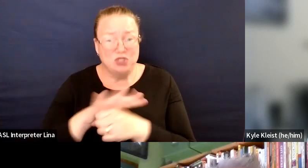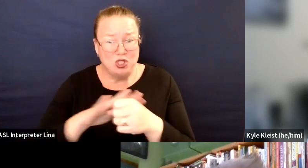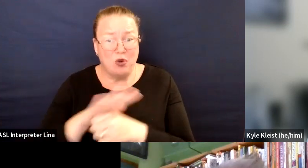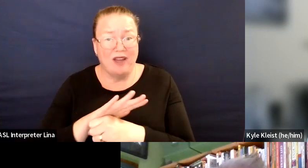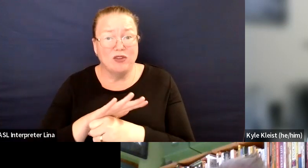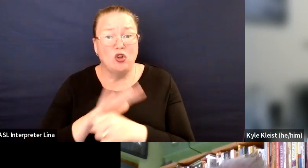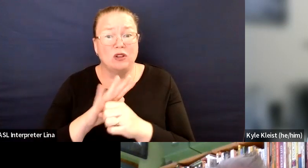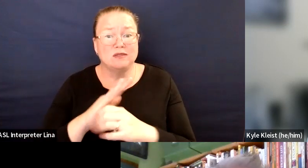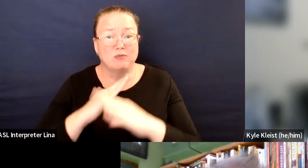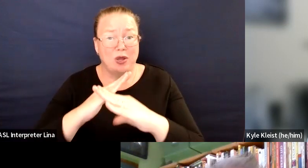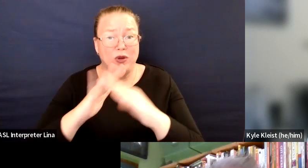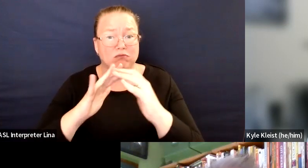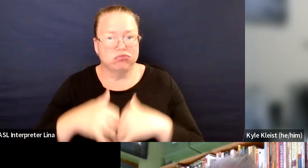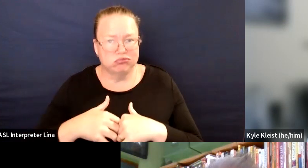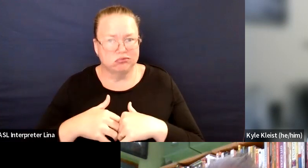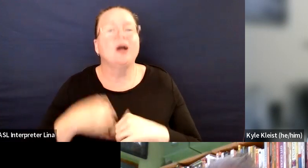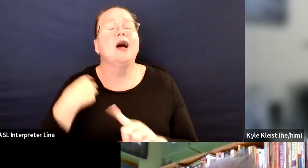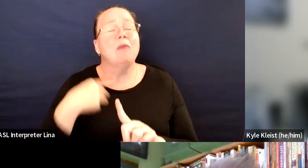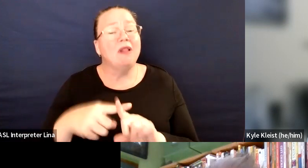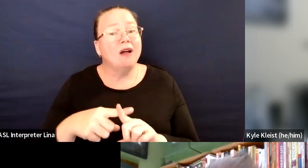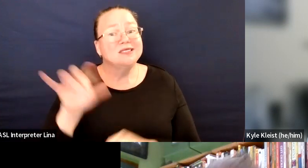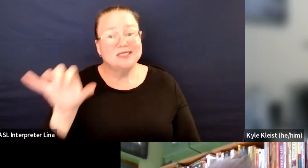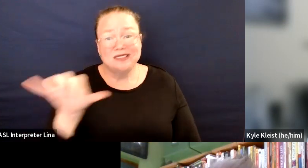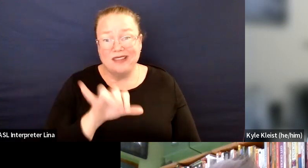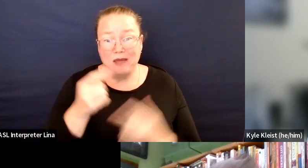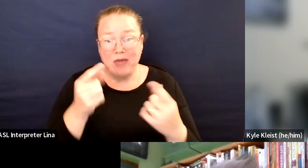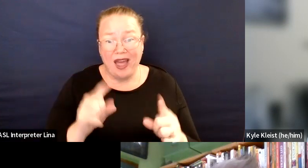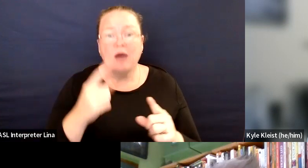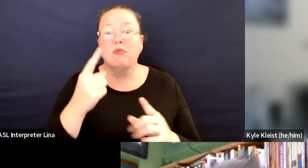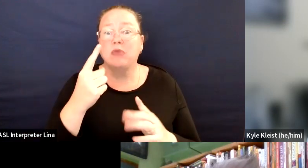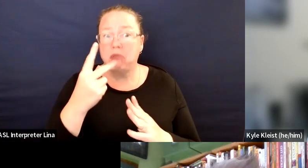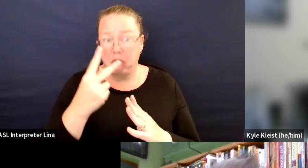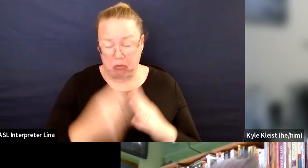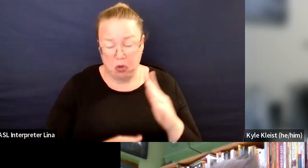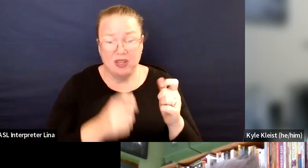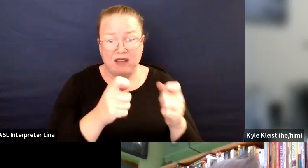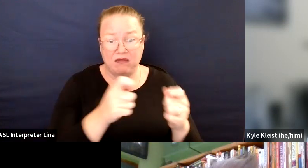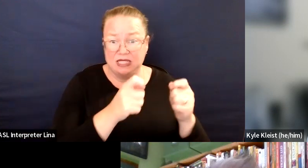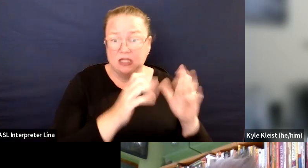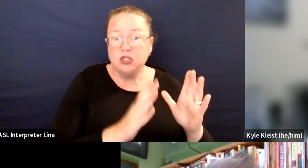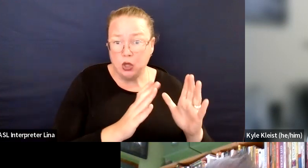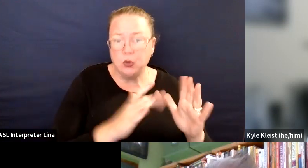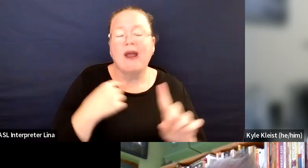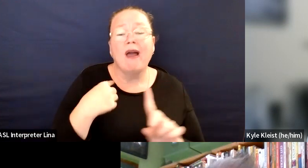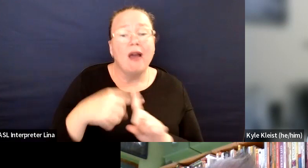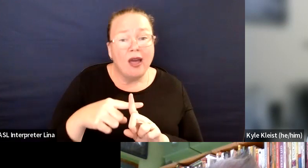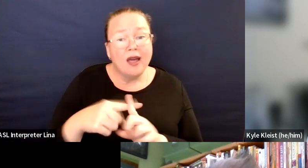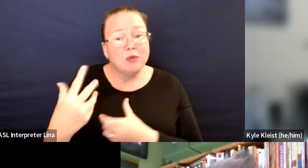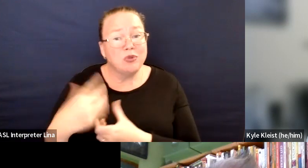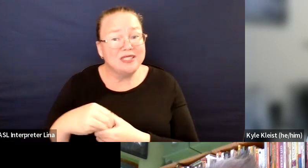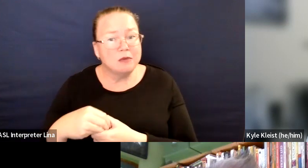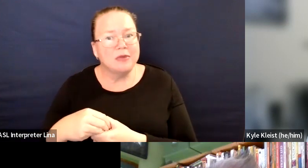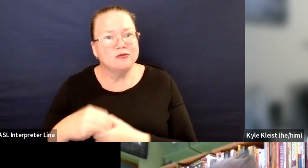well. And we've had the same things where both facilitators and participants